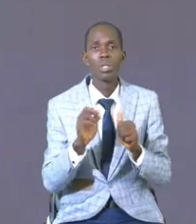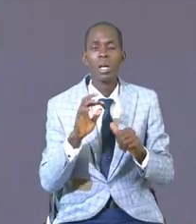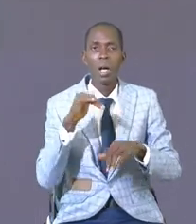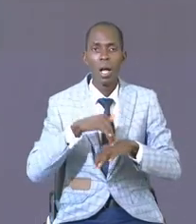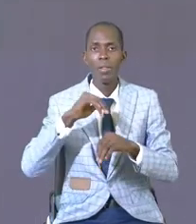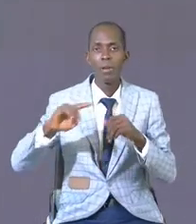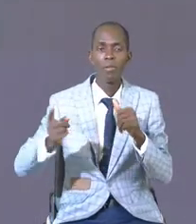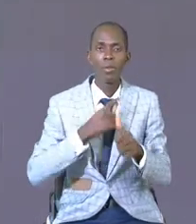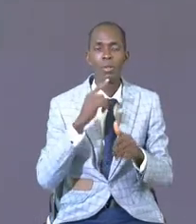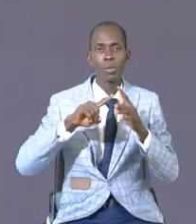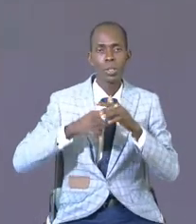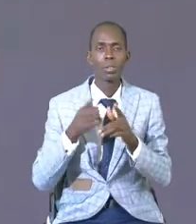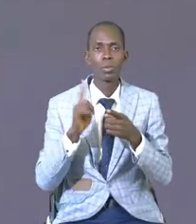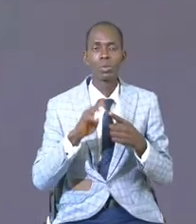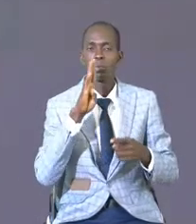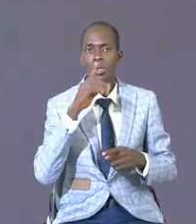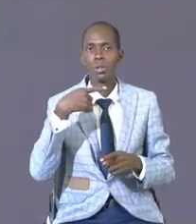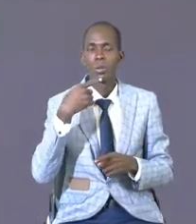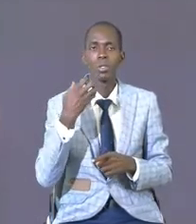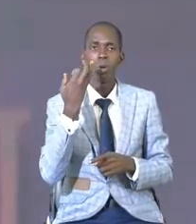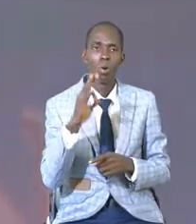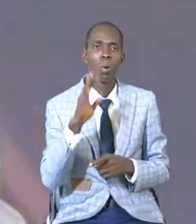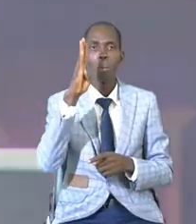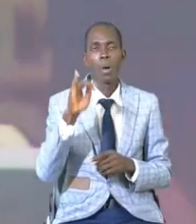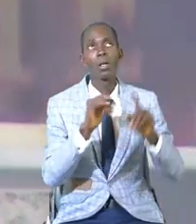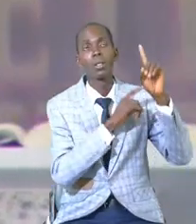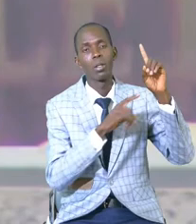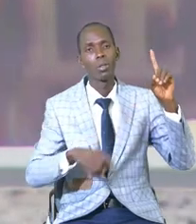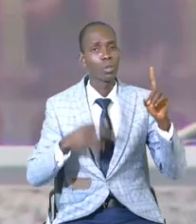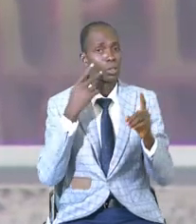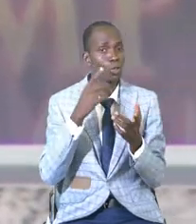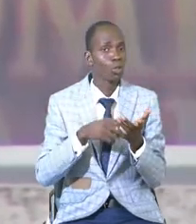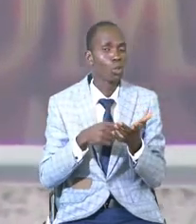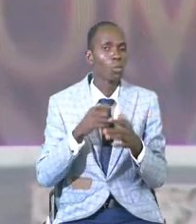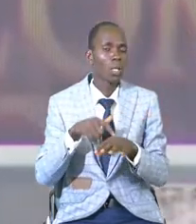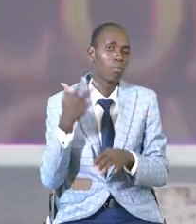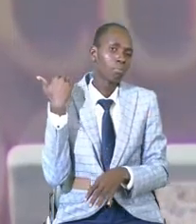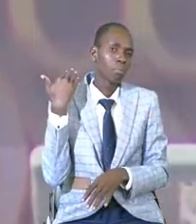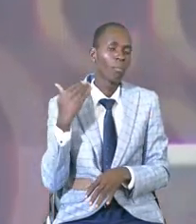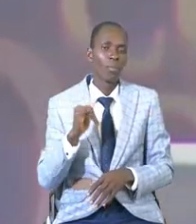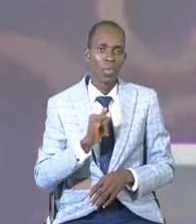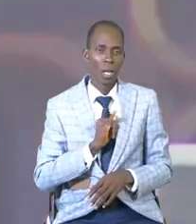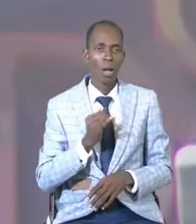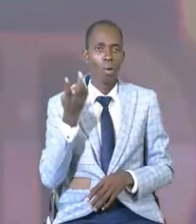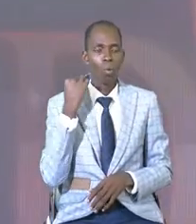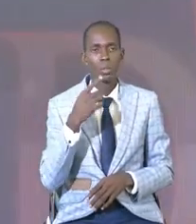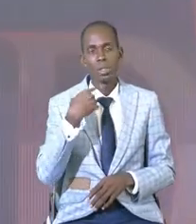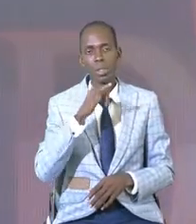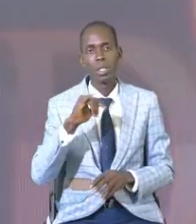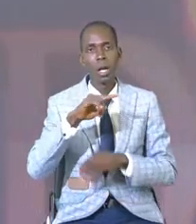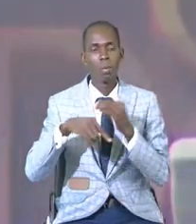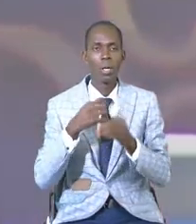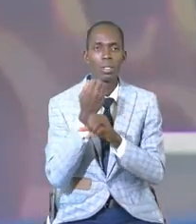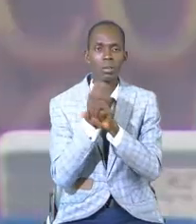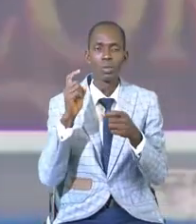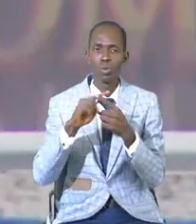be spoken of by the Lord? You know, some time ago, I was speaking about salvation to somebody